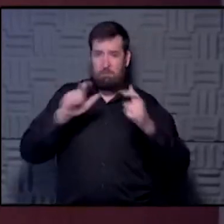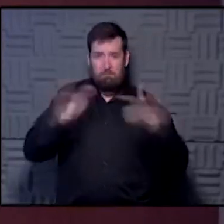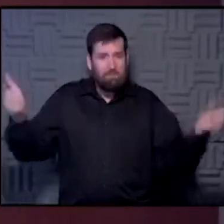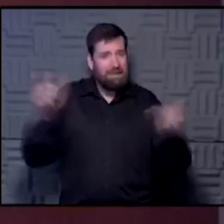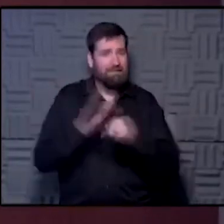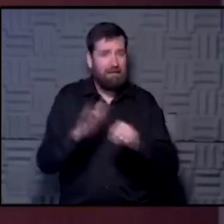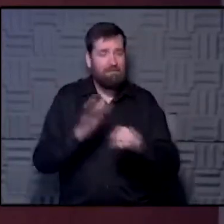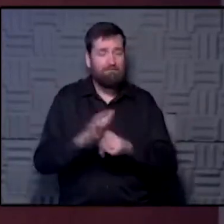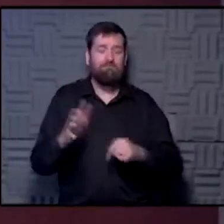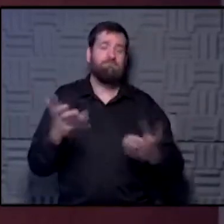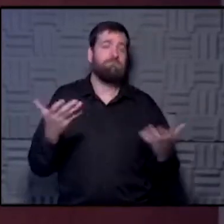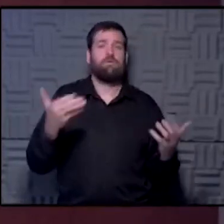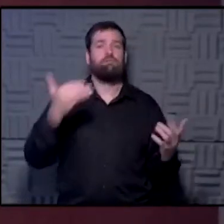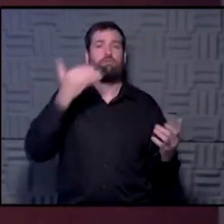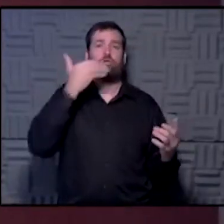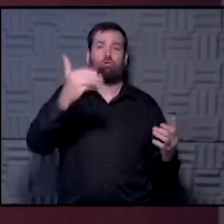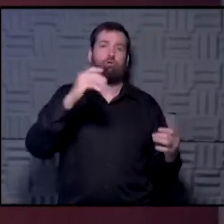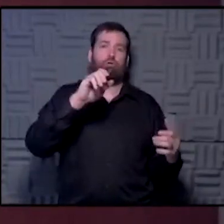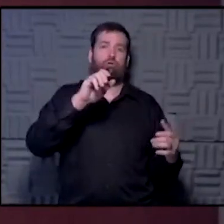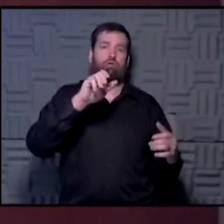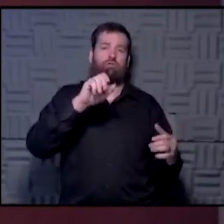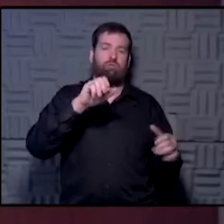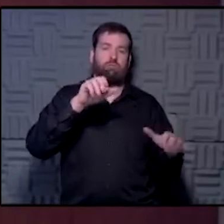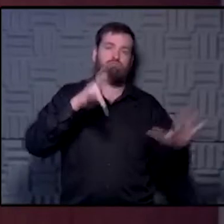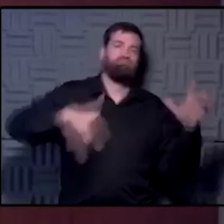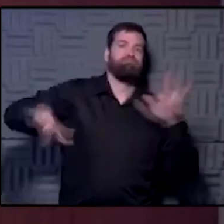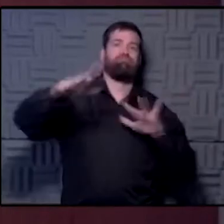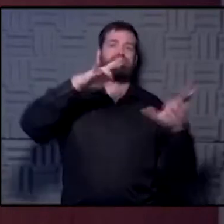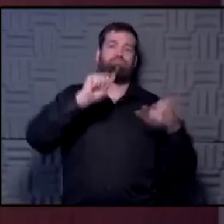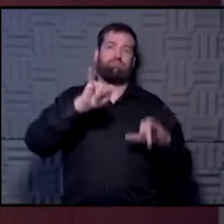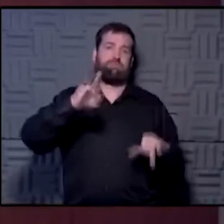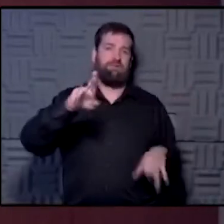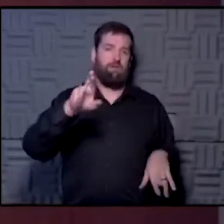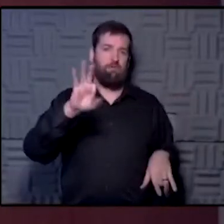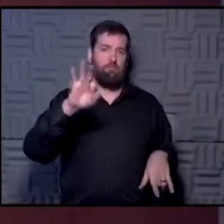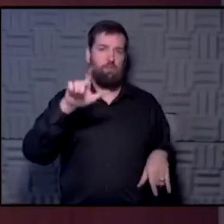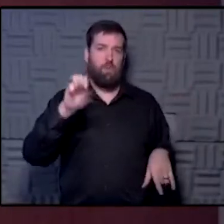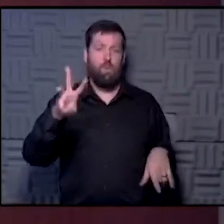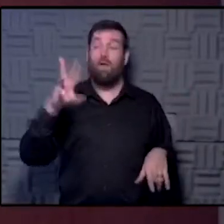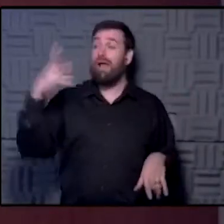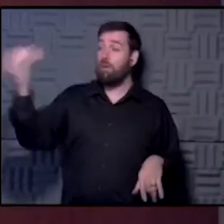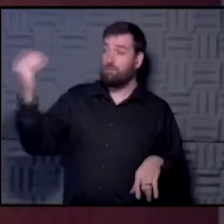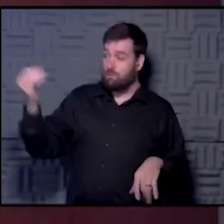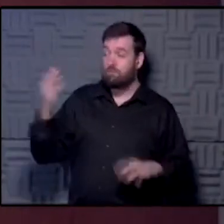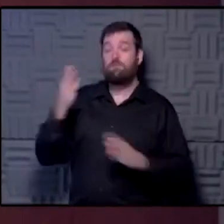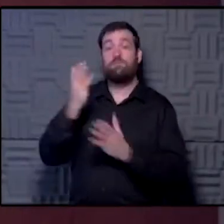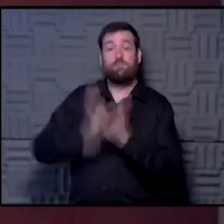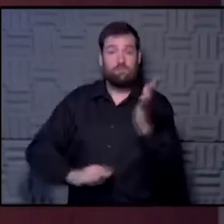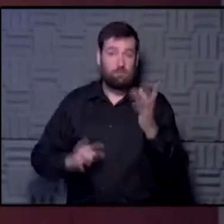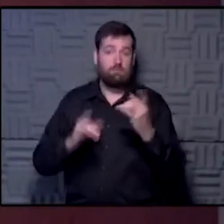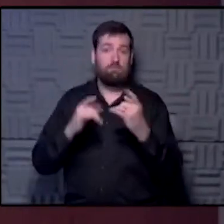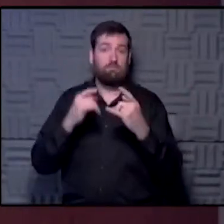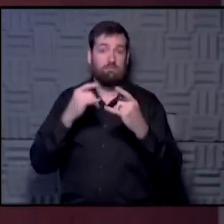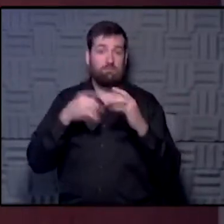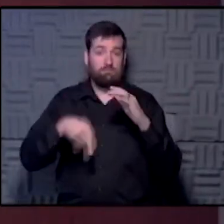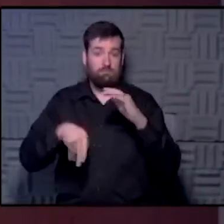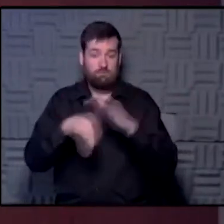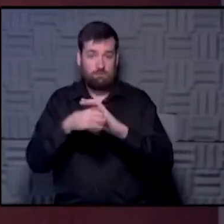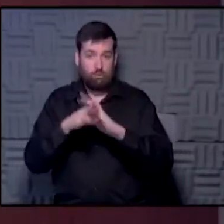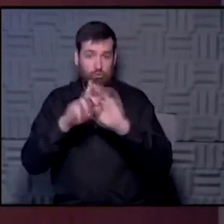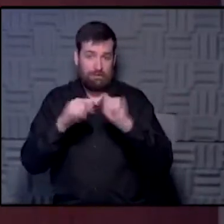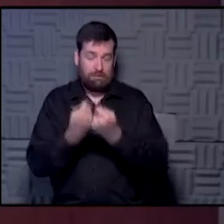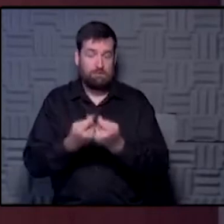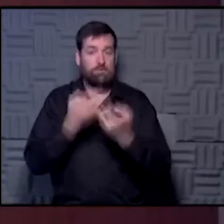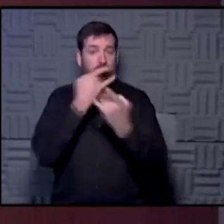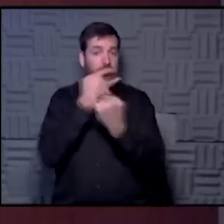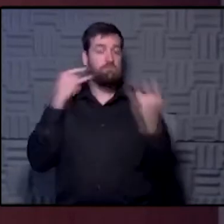it's going to have really good ventilation. I know that even in the outdoor setting, some soccer teams are wearing masks during play,